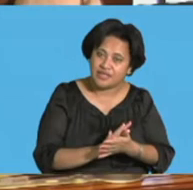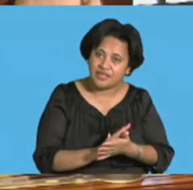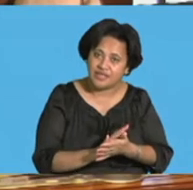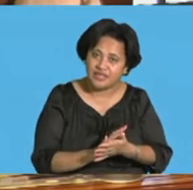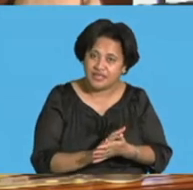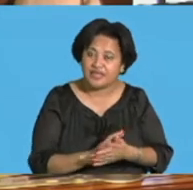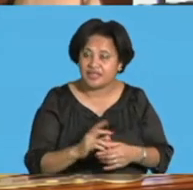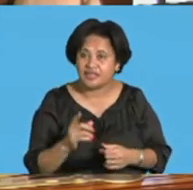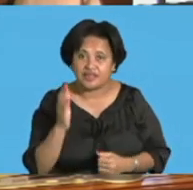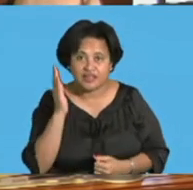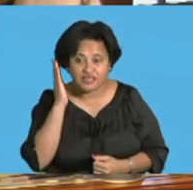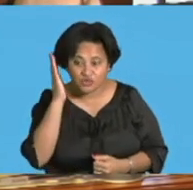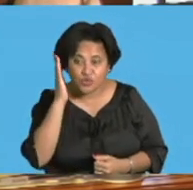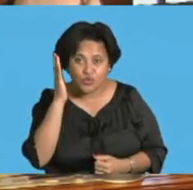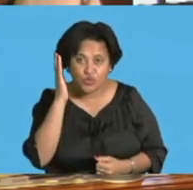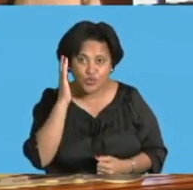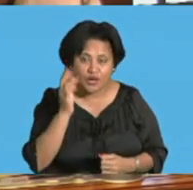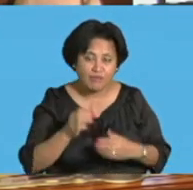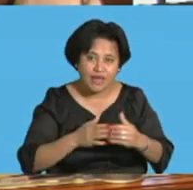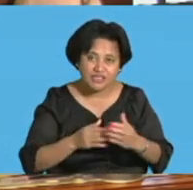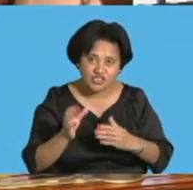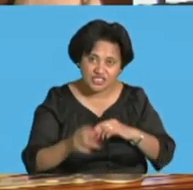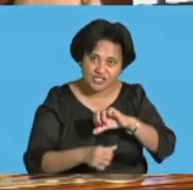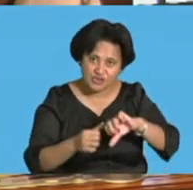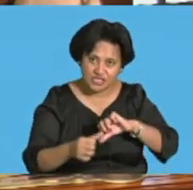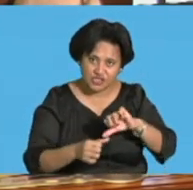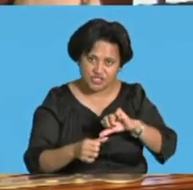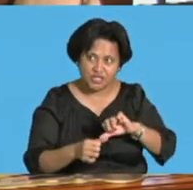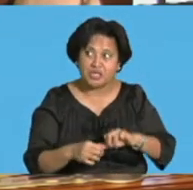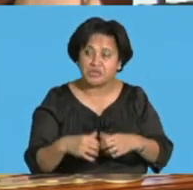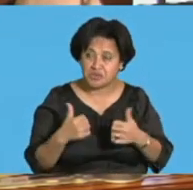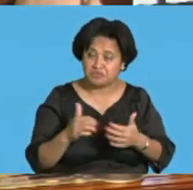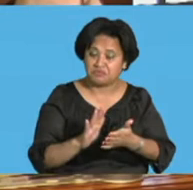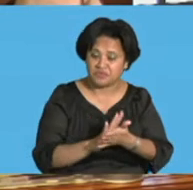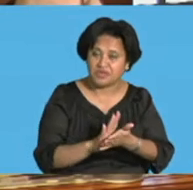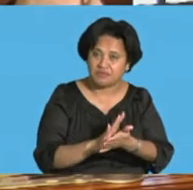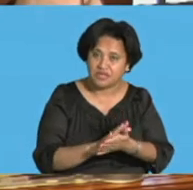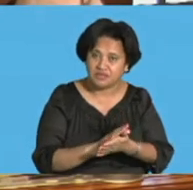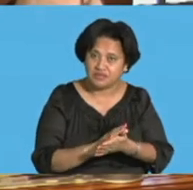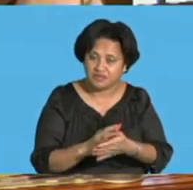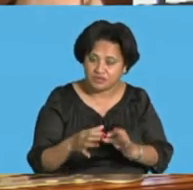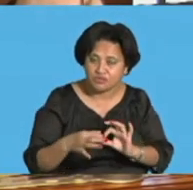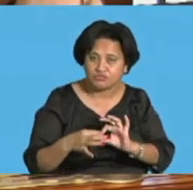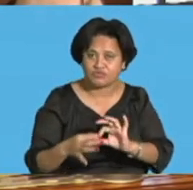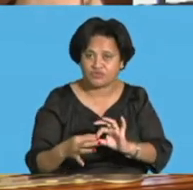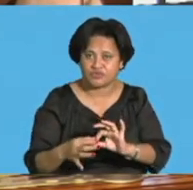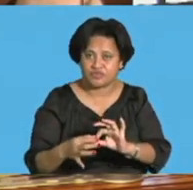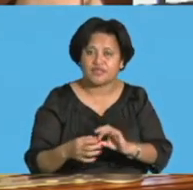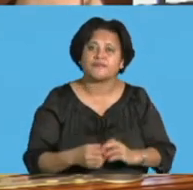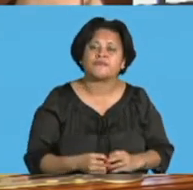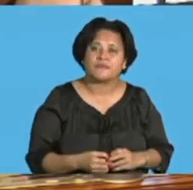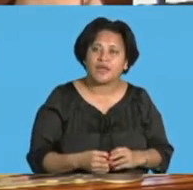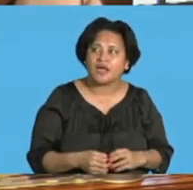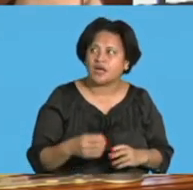revive the School Managers Association, and I look forward to engaging with the leadership to address areas of common interest. Mr. Speaker, we have a few